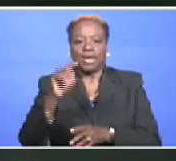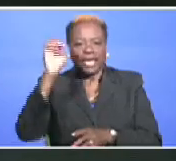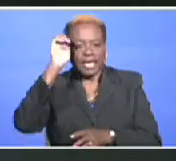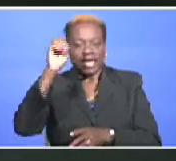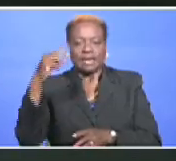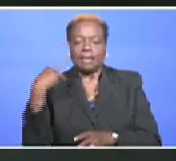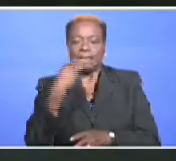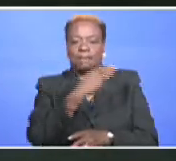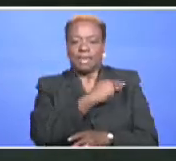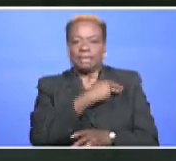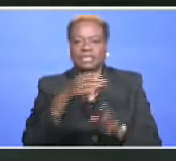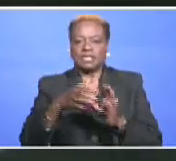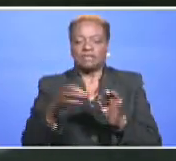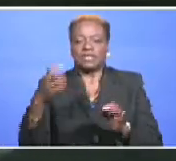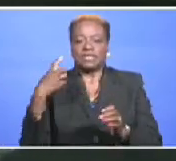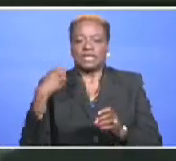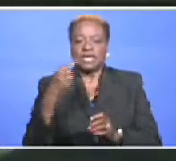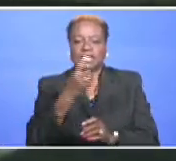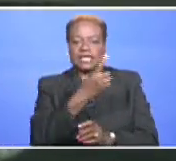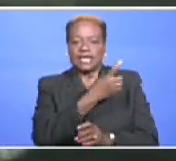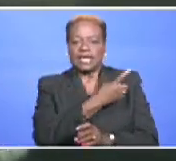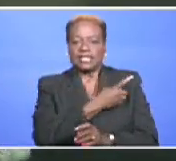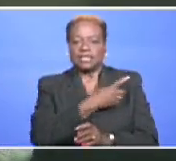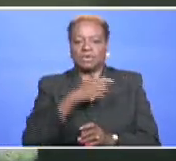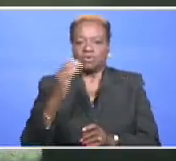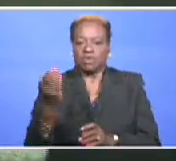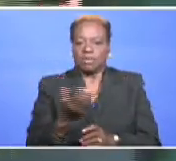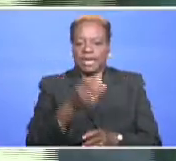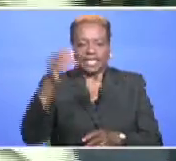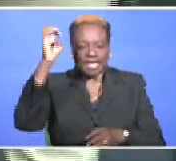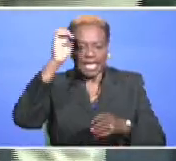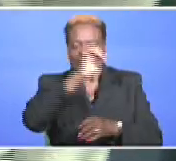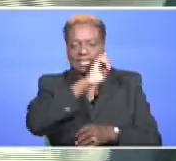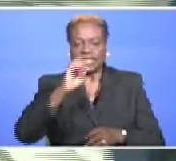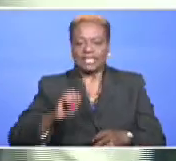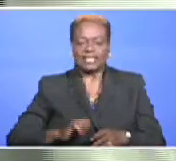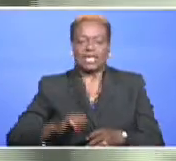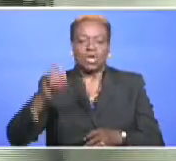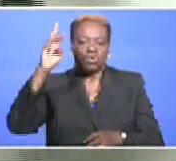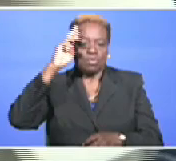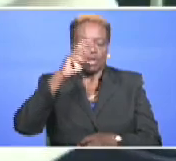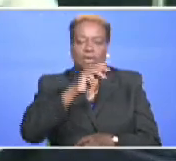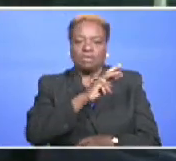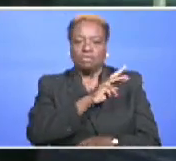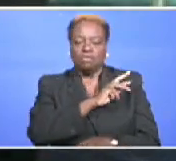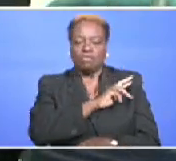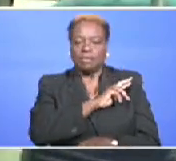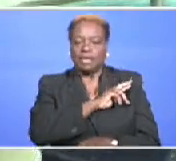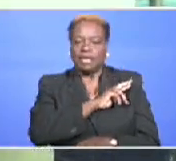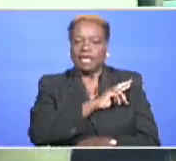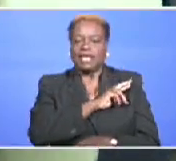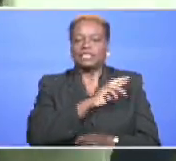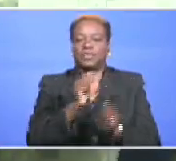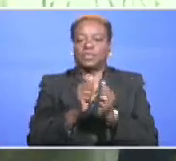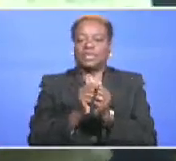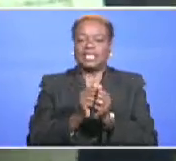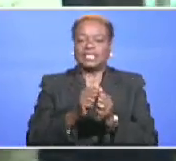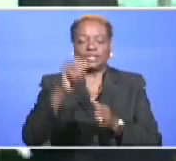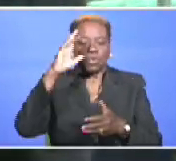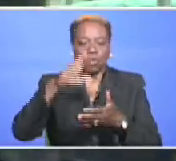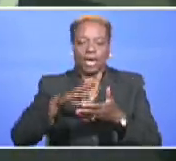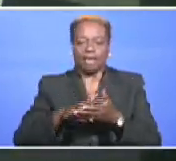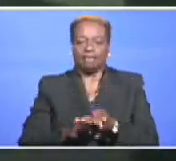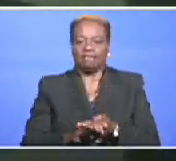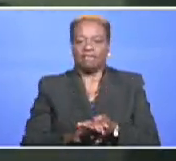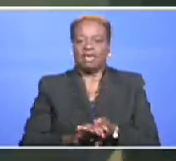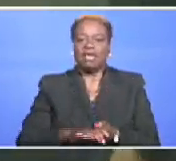by Bahamas High Commissioner to CARICOM, His Excellency Ruben Ramming. The Prime Minister is accompanied by his wife, Minister of Foreign Affairs,